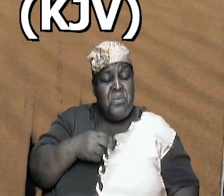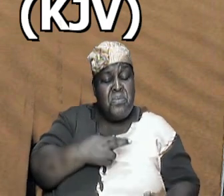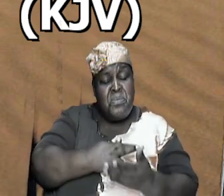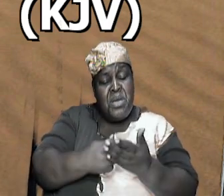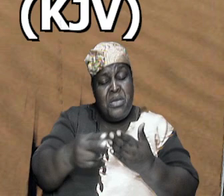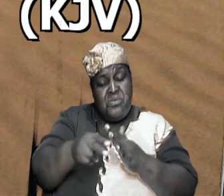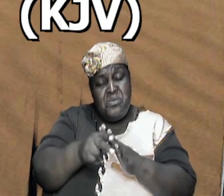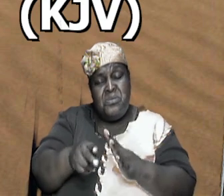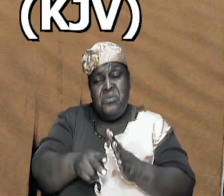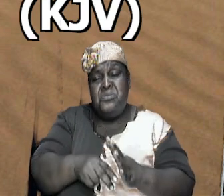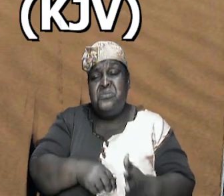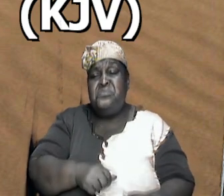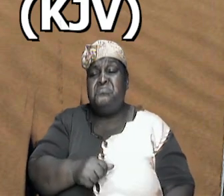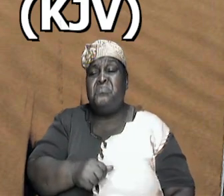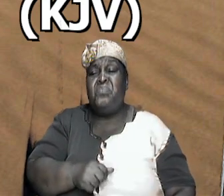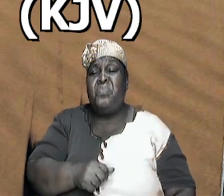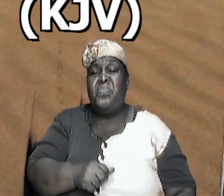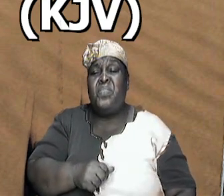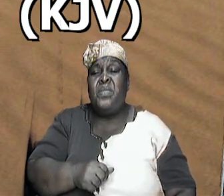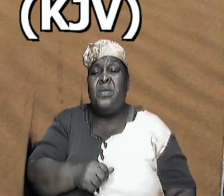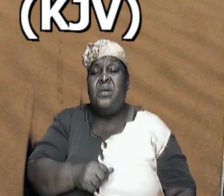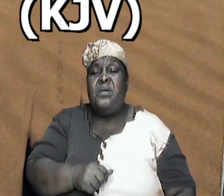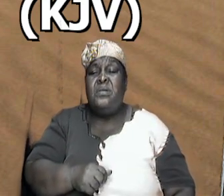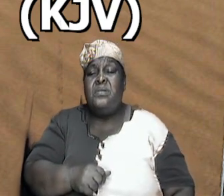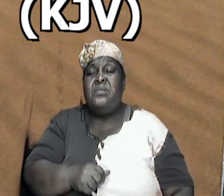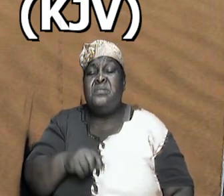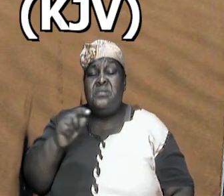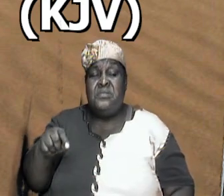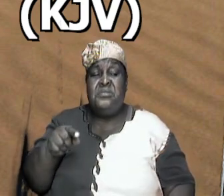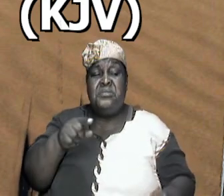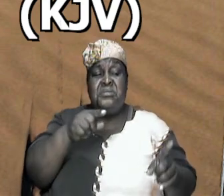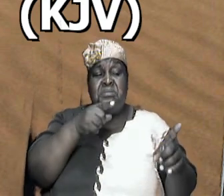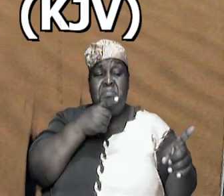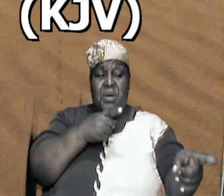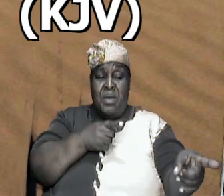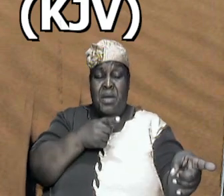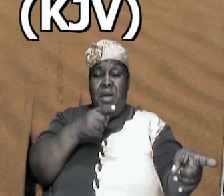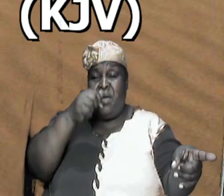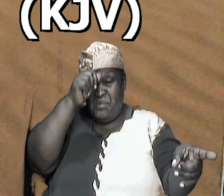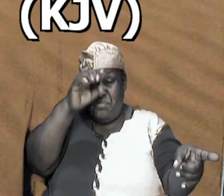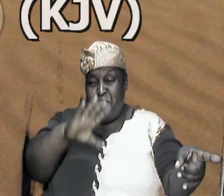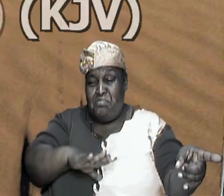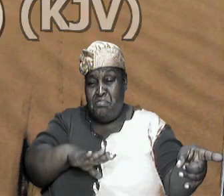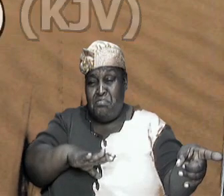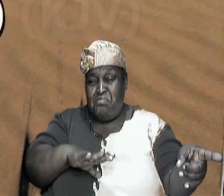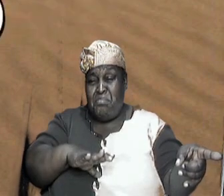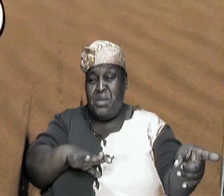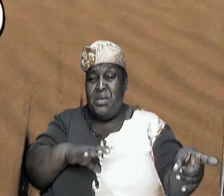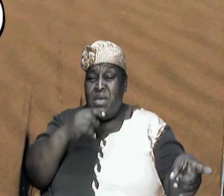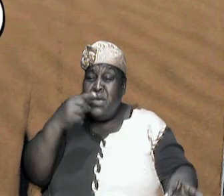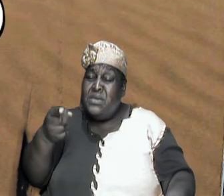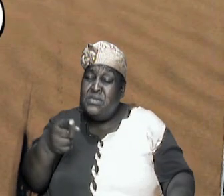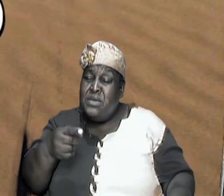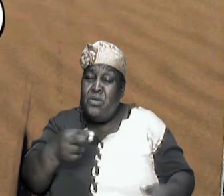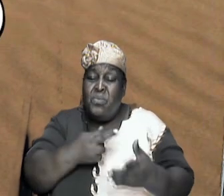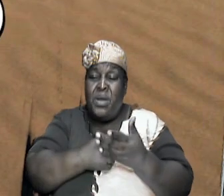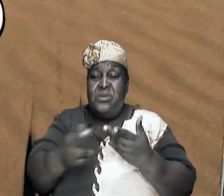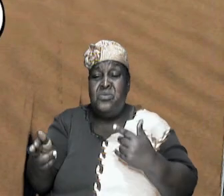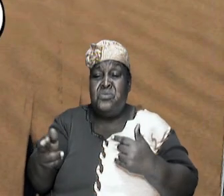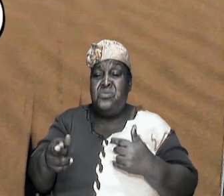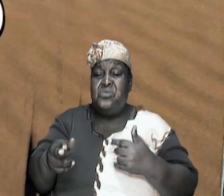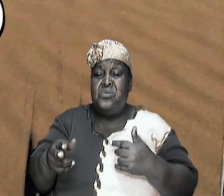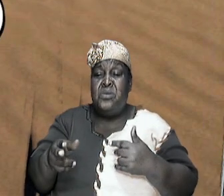verse 6. This is the man that said, I am righteous. I am without transgression, and there is no iniquity in